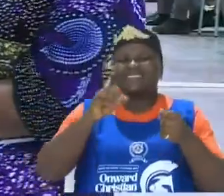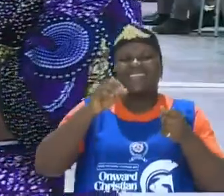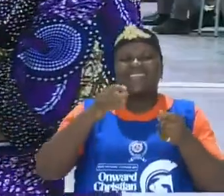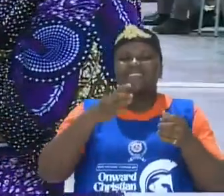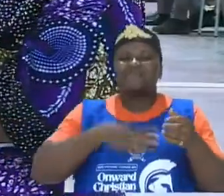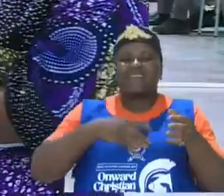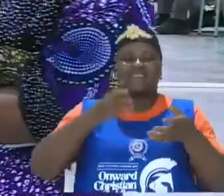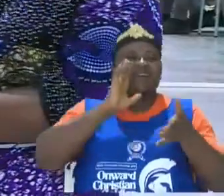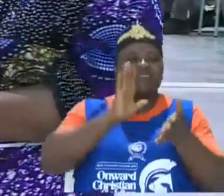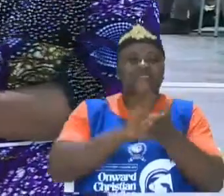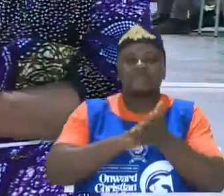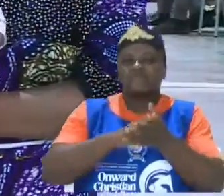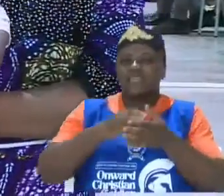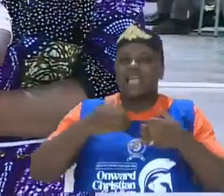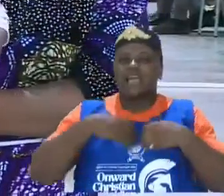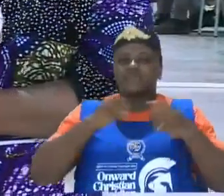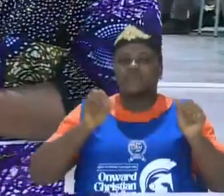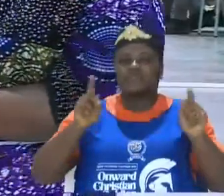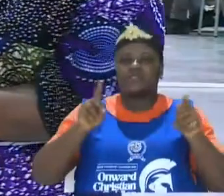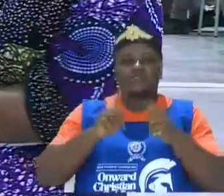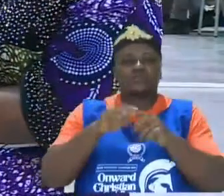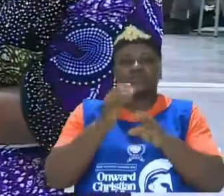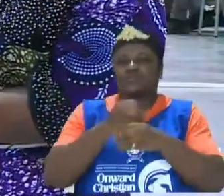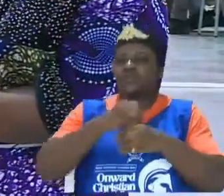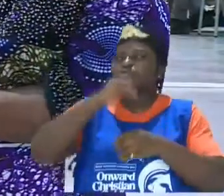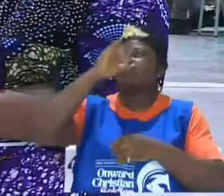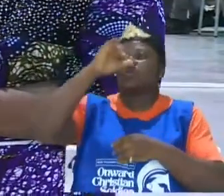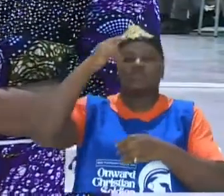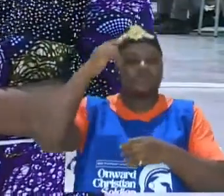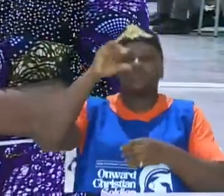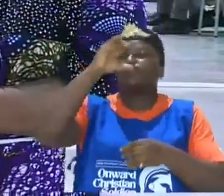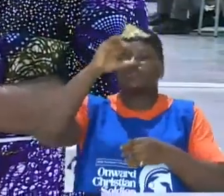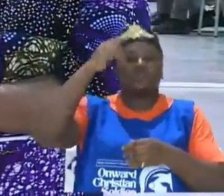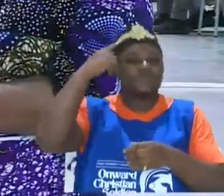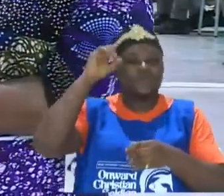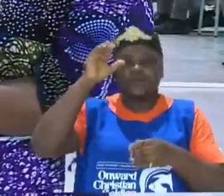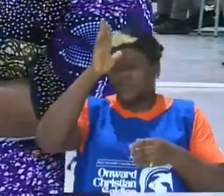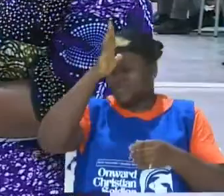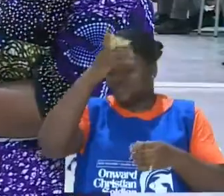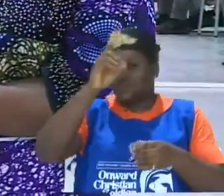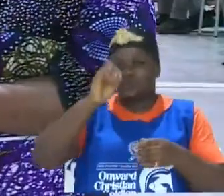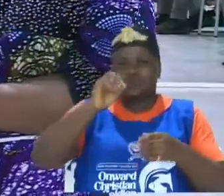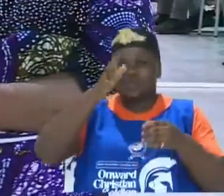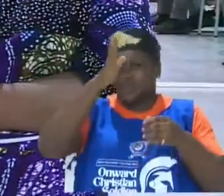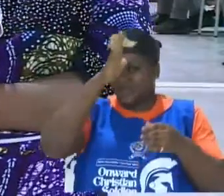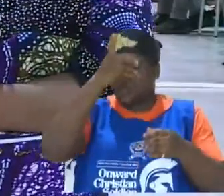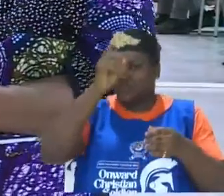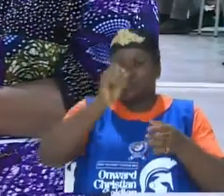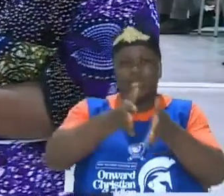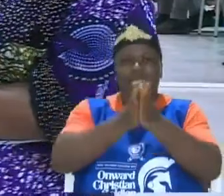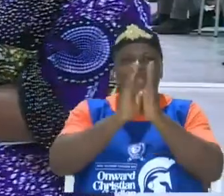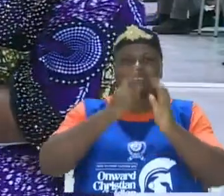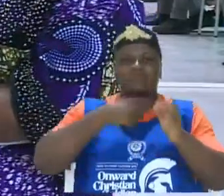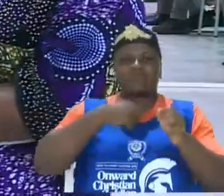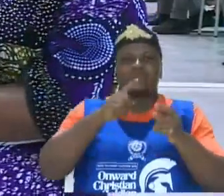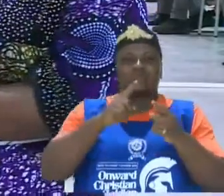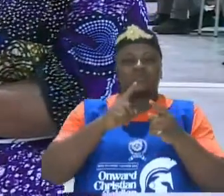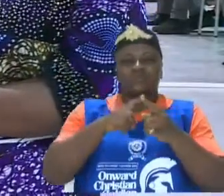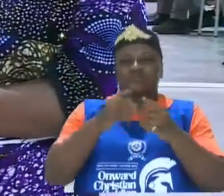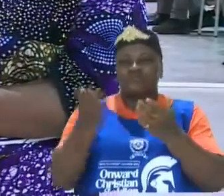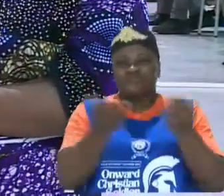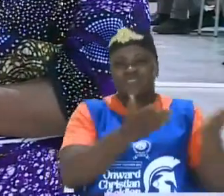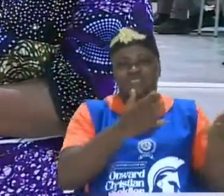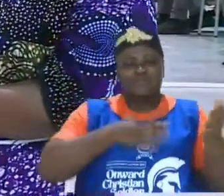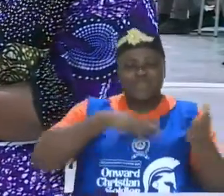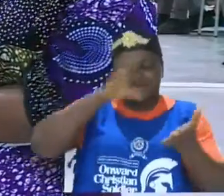Gio. And Daddy now asked me I should bring my wife and the children that they could pray for us. So